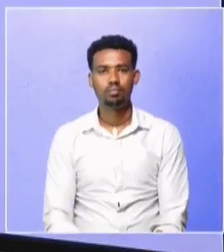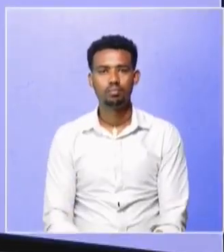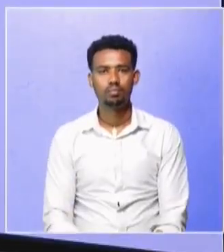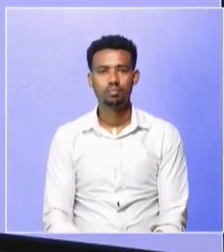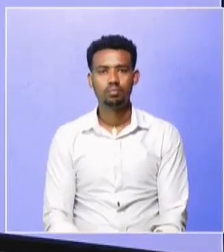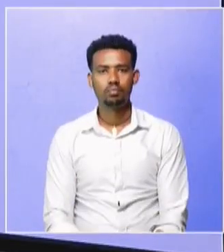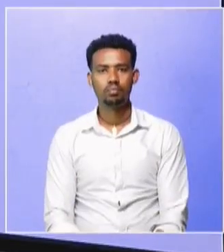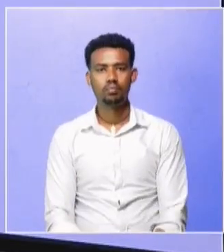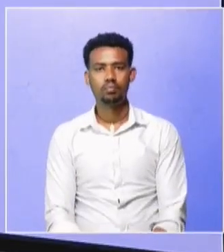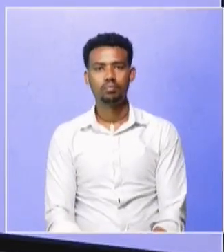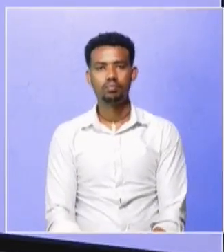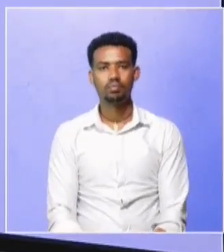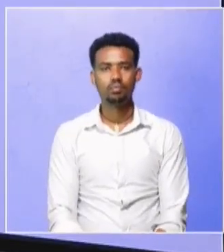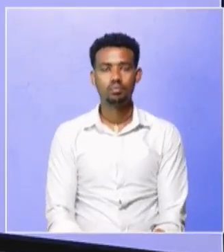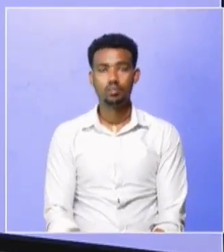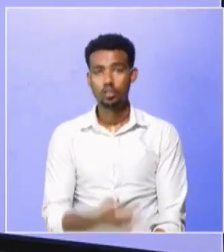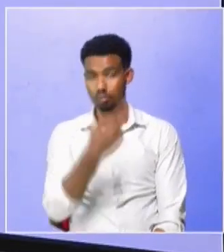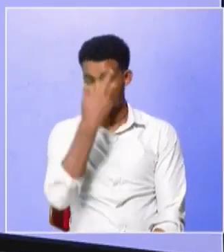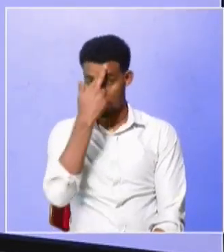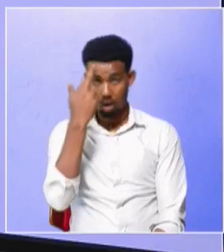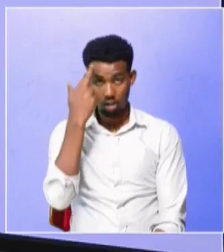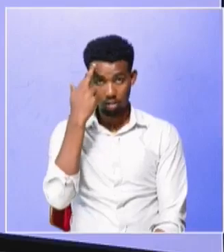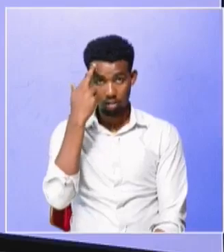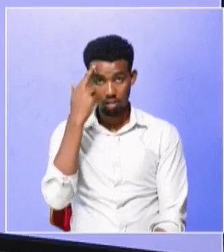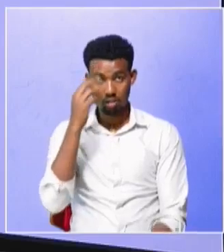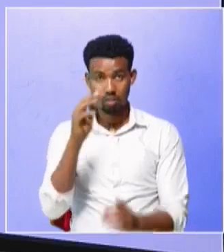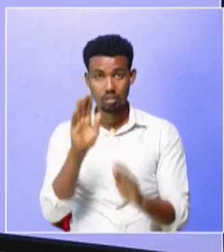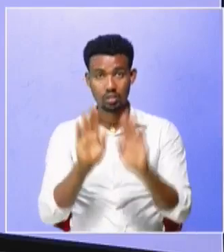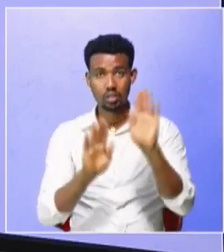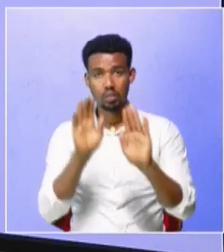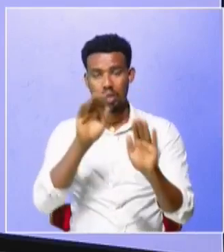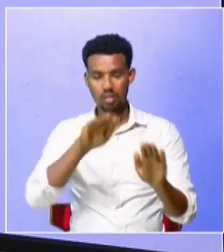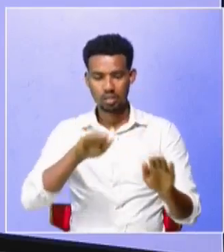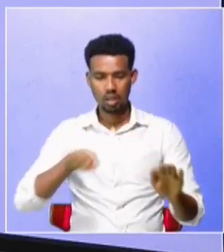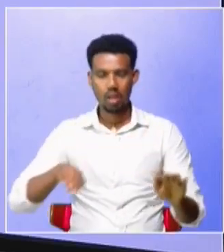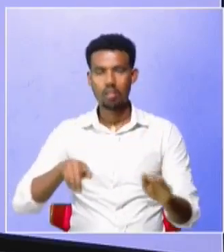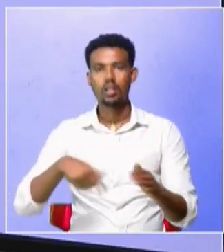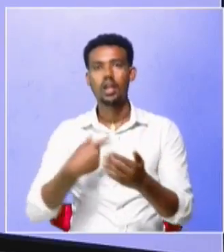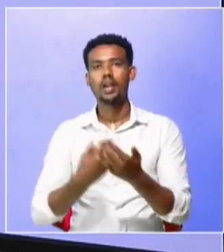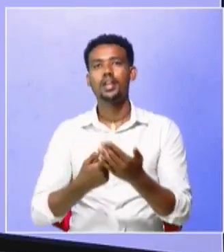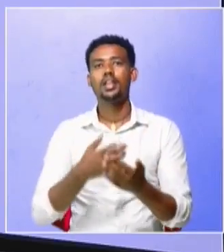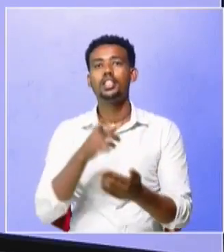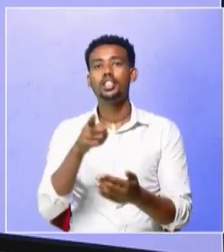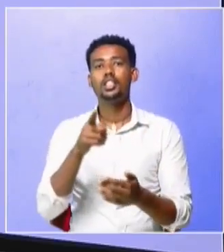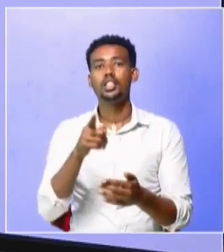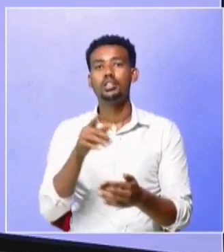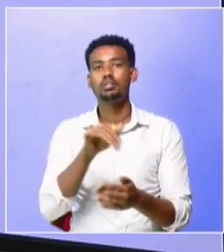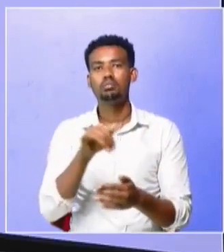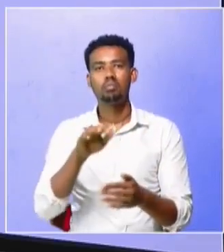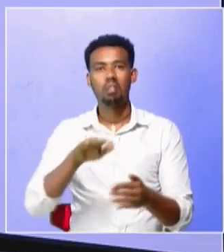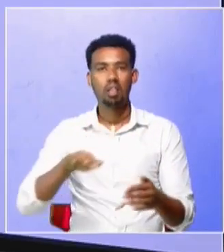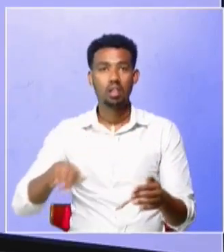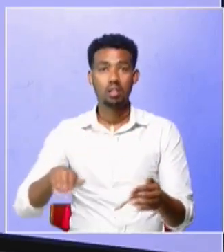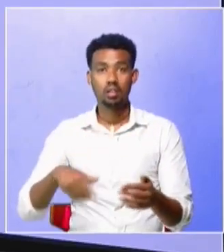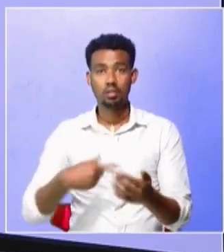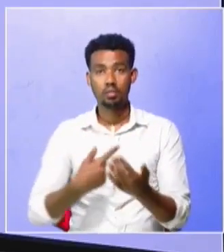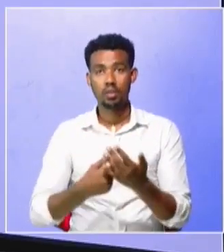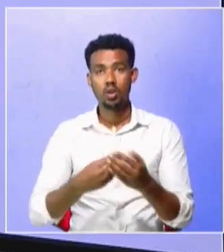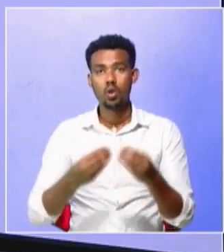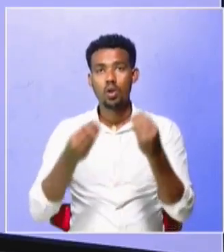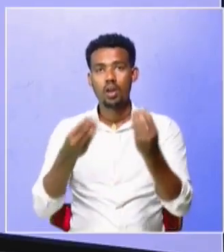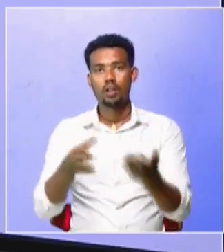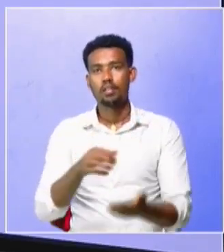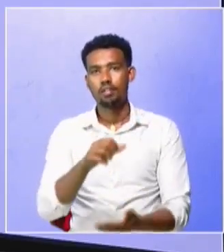She's late due to the bus because the bus was late in this case and she is also late. We are giving